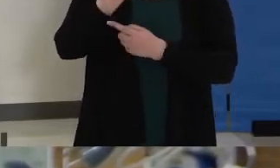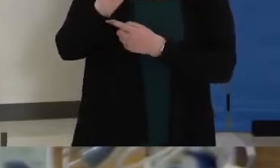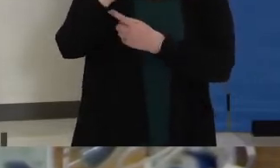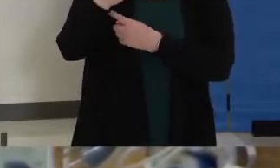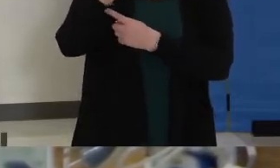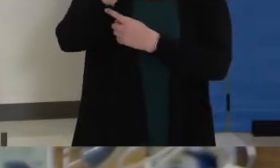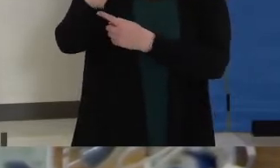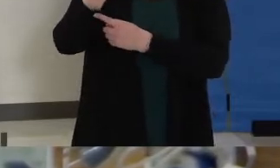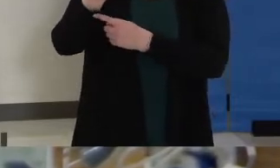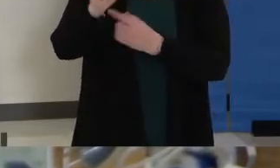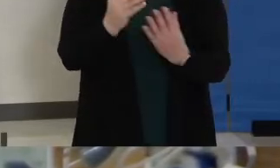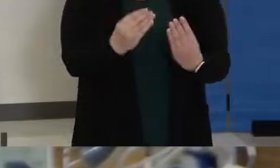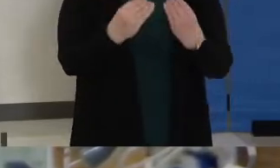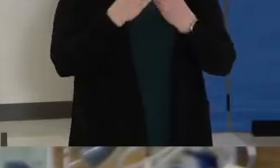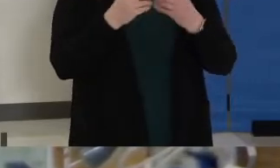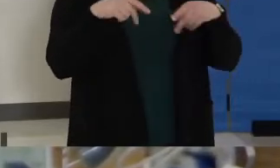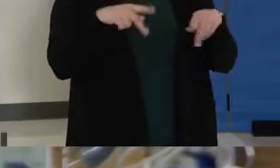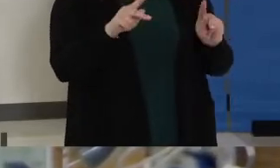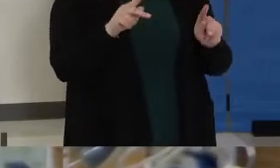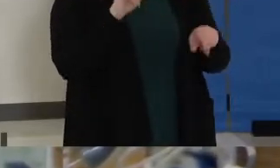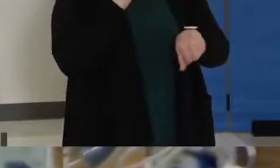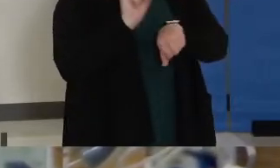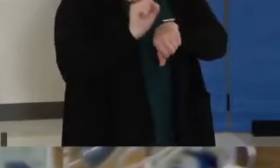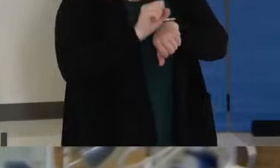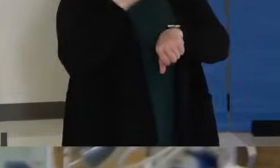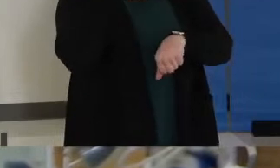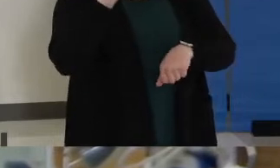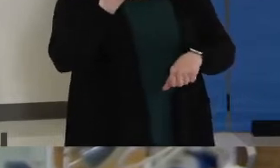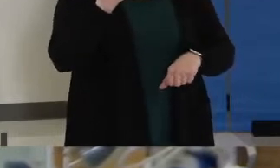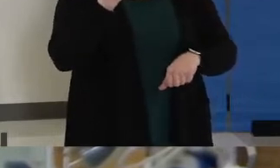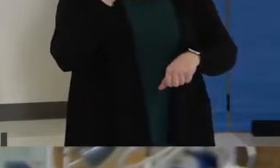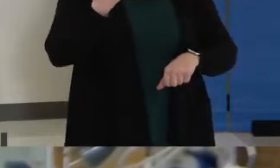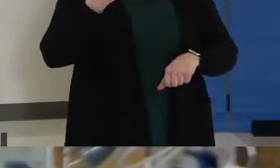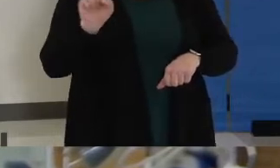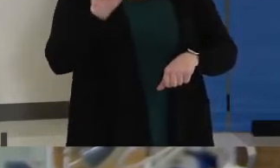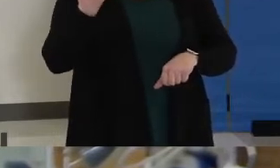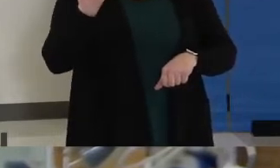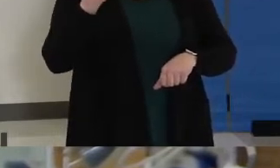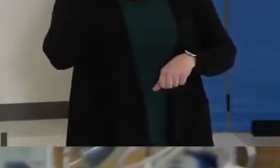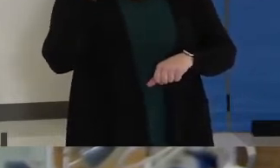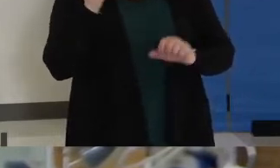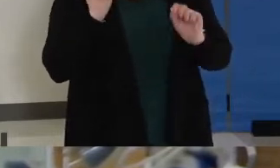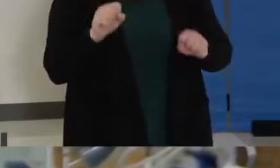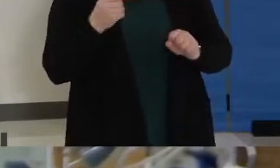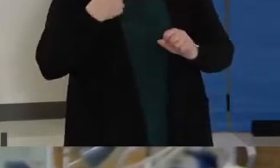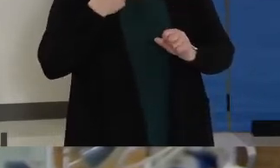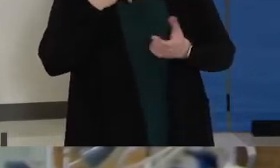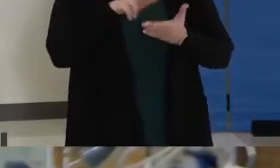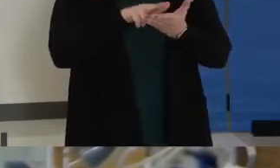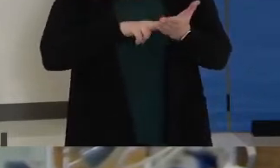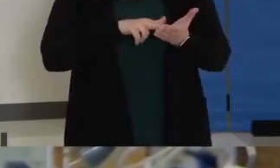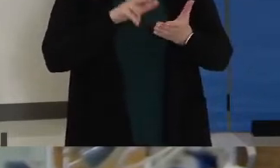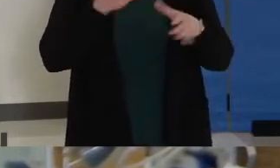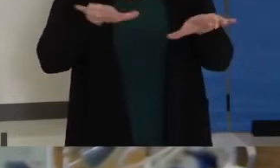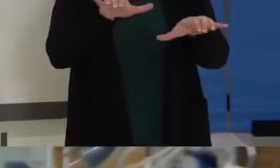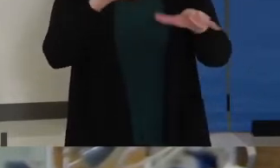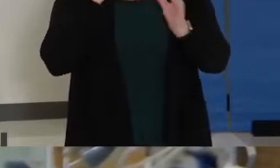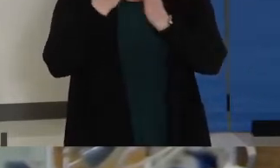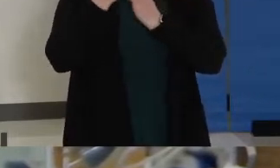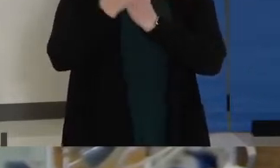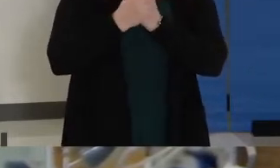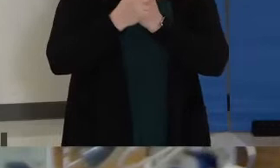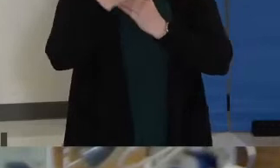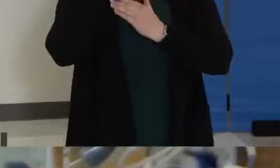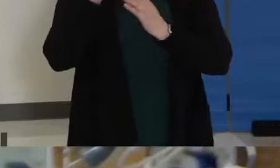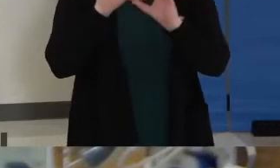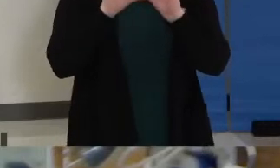me the opportunity to work for NAMI San Diego, because they were able to have a contract to do programming for